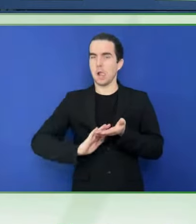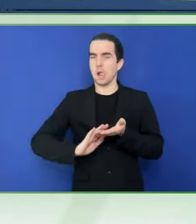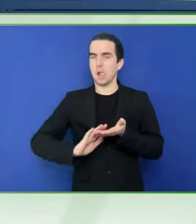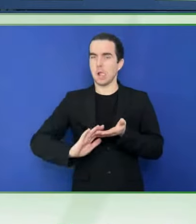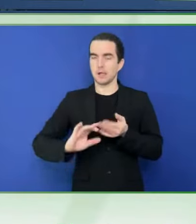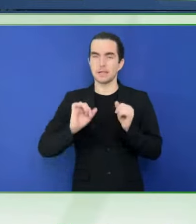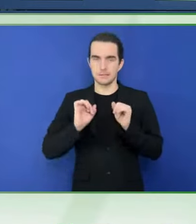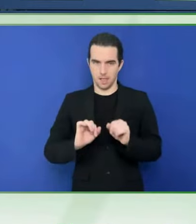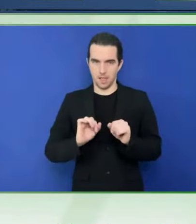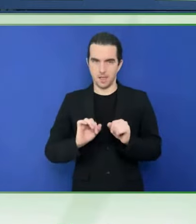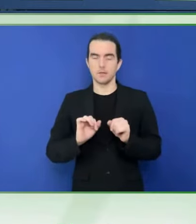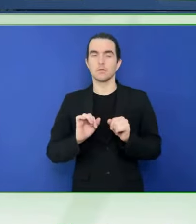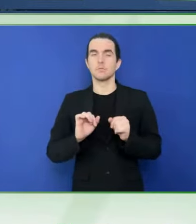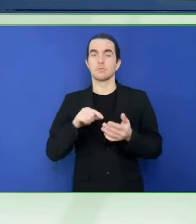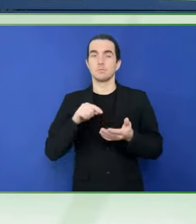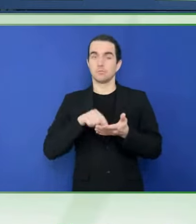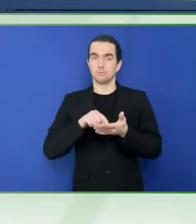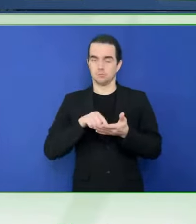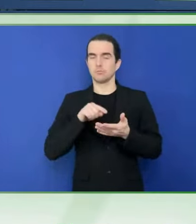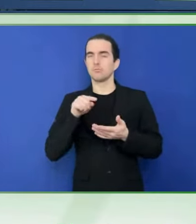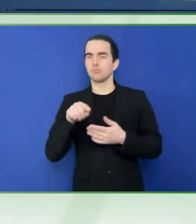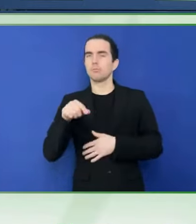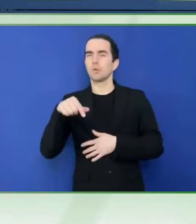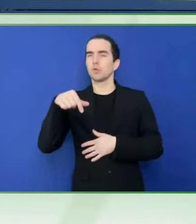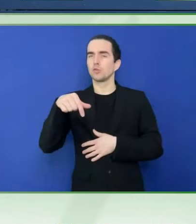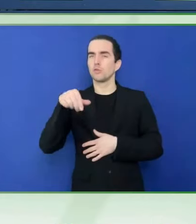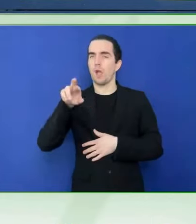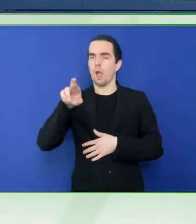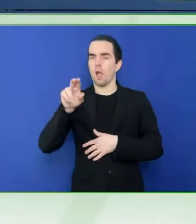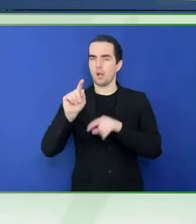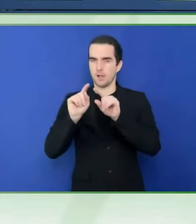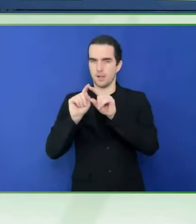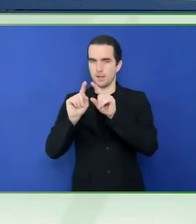the number. No apps, nothing